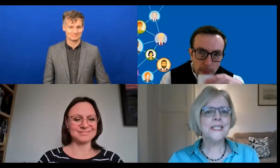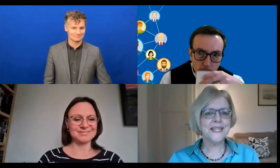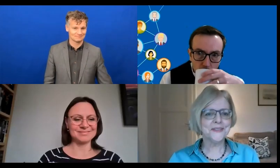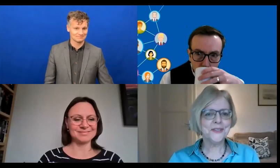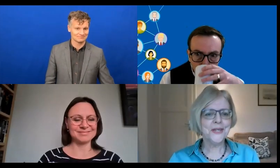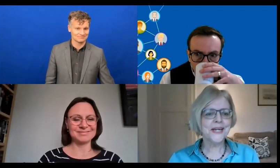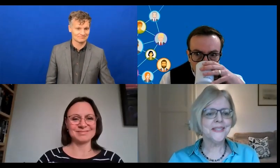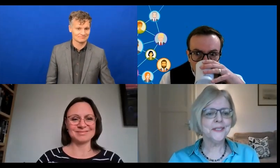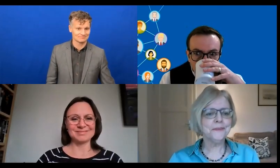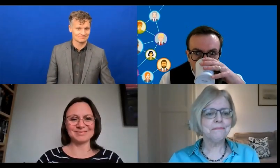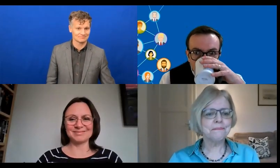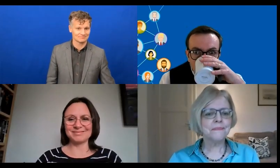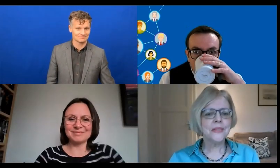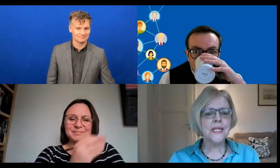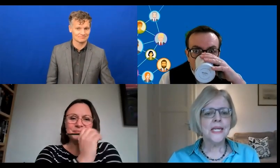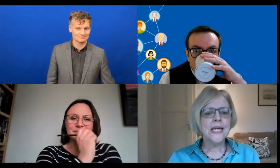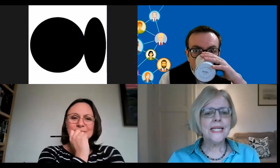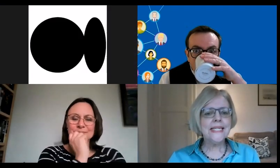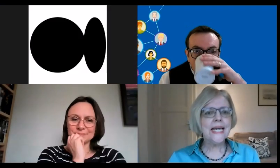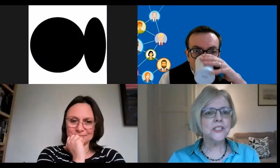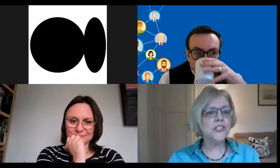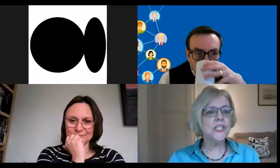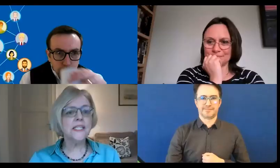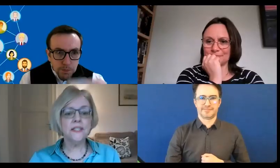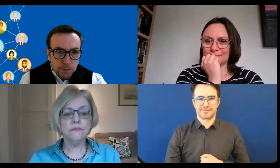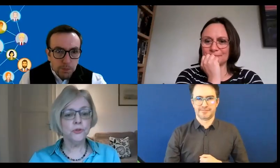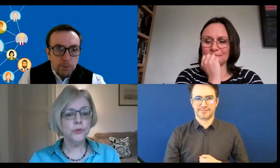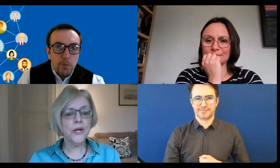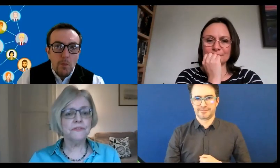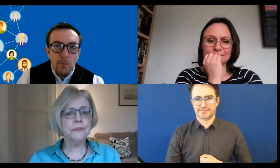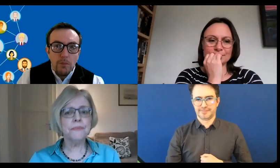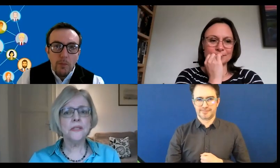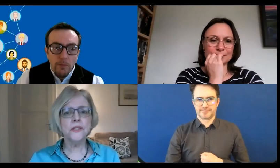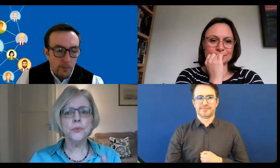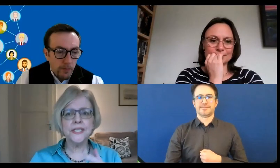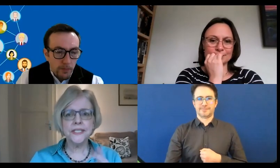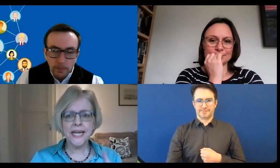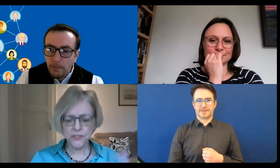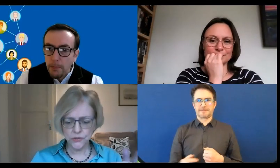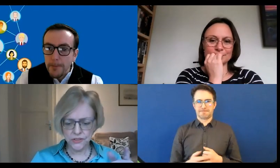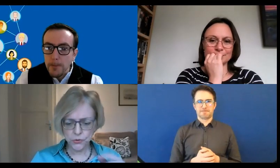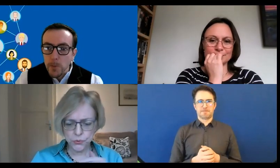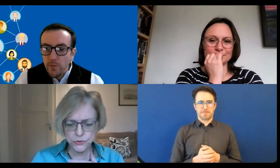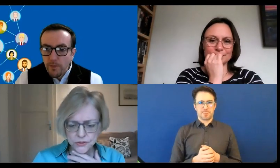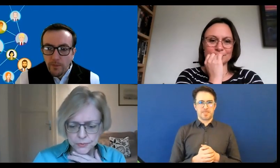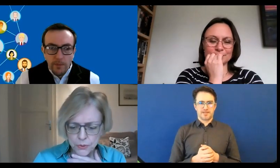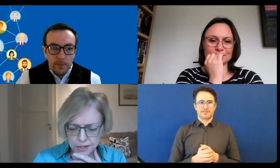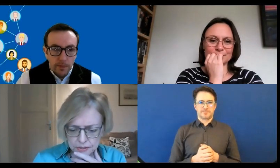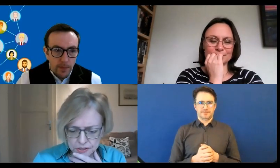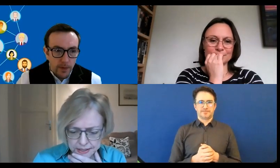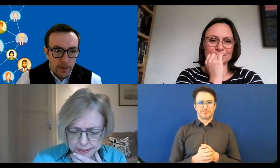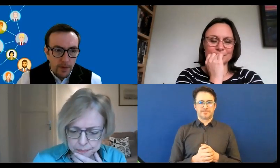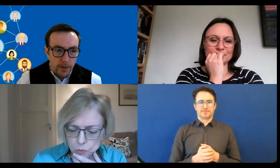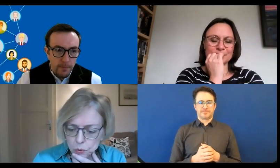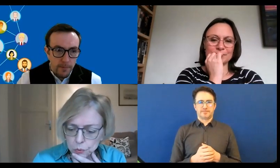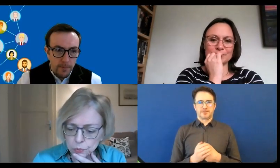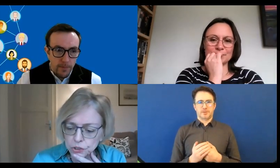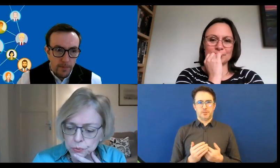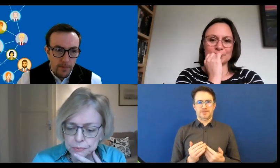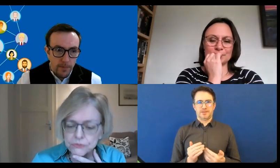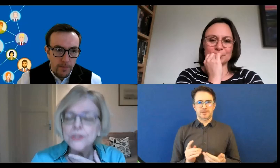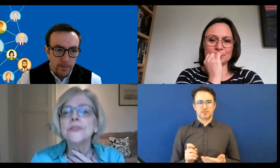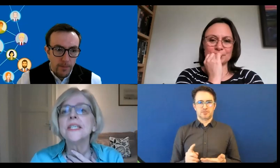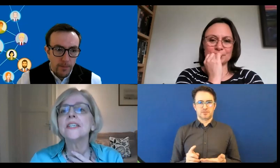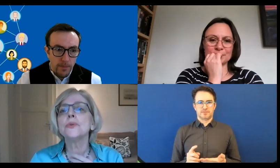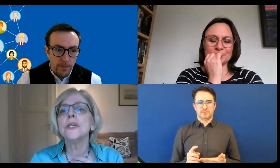Absolutely, Nancy. Um, yes. Do you have something you wanted to add to this, this point, um, or